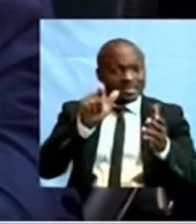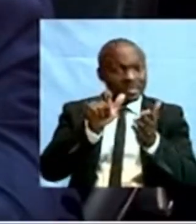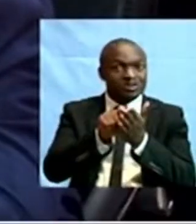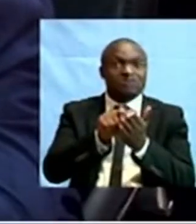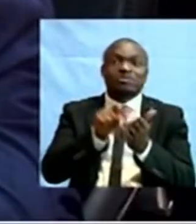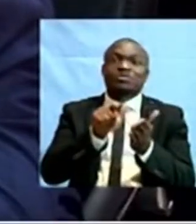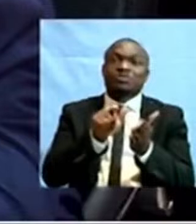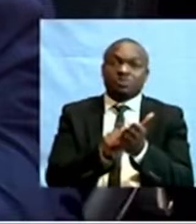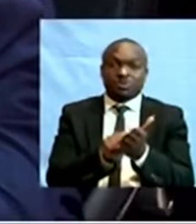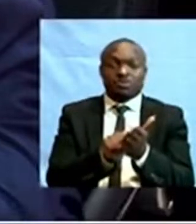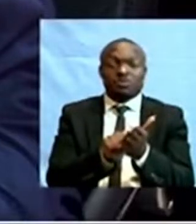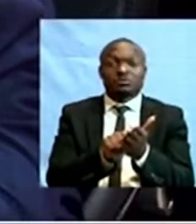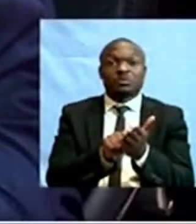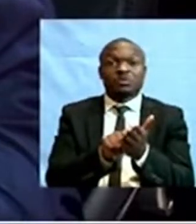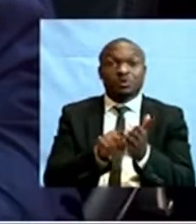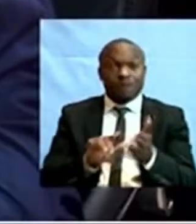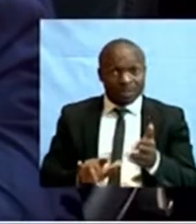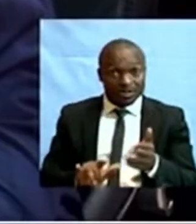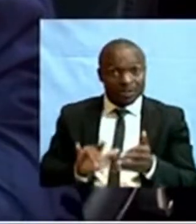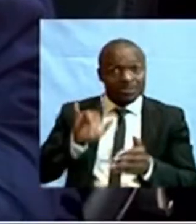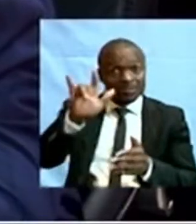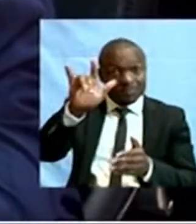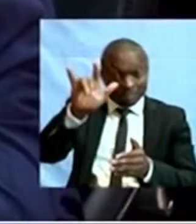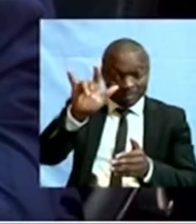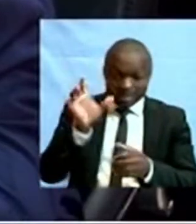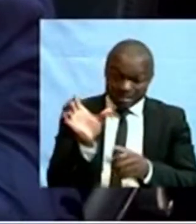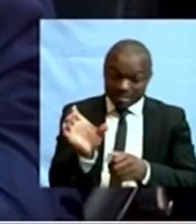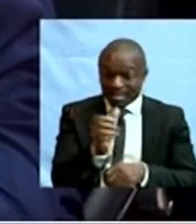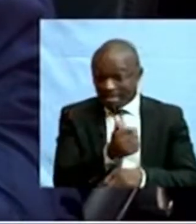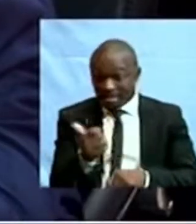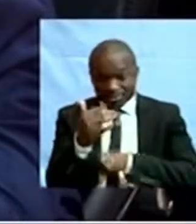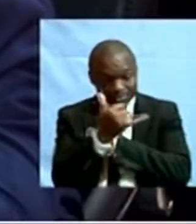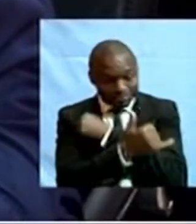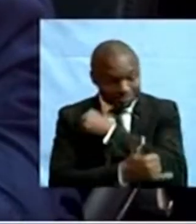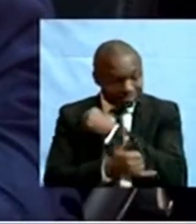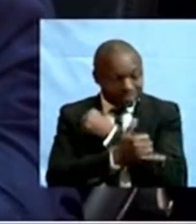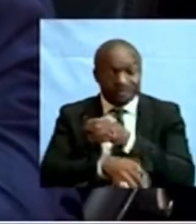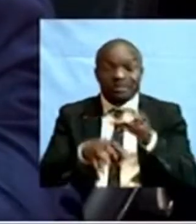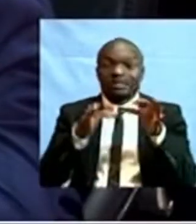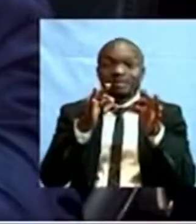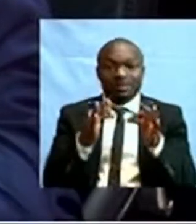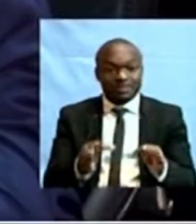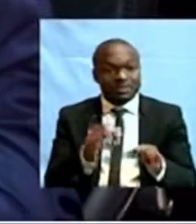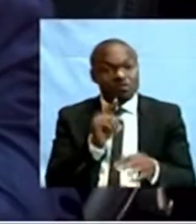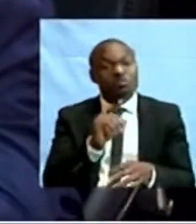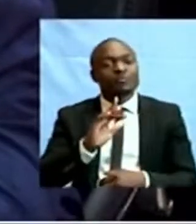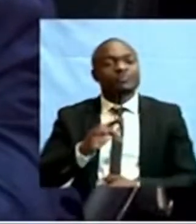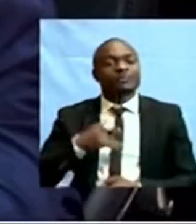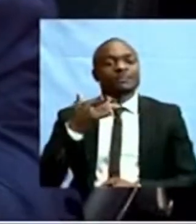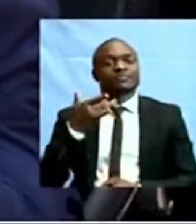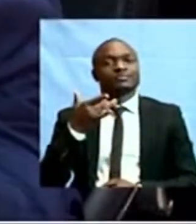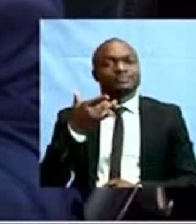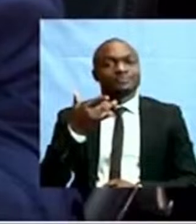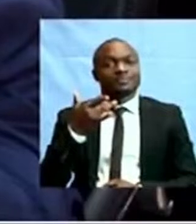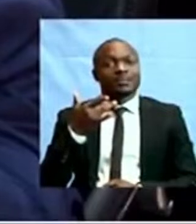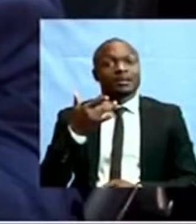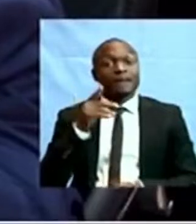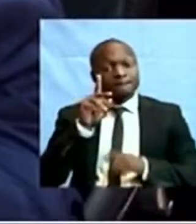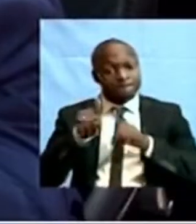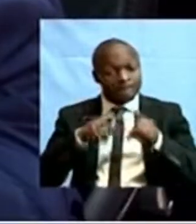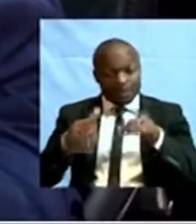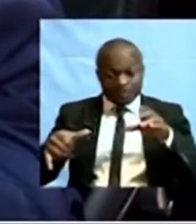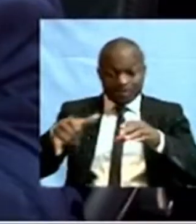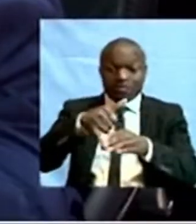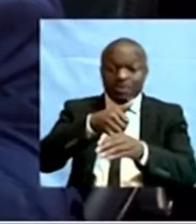aviation entities in other jurisdictions, or whether this, you feel, being people who are involved